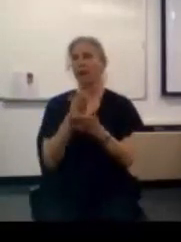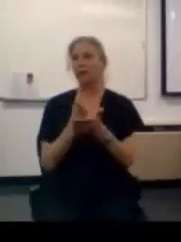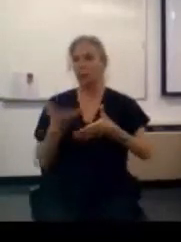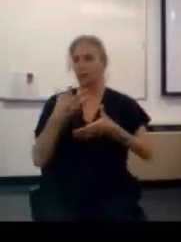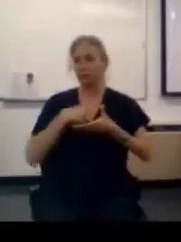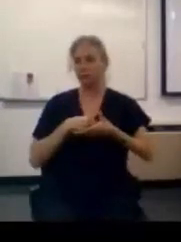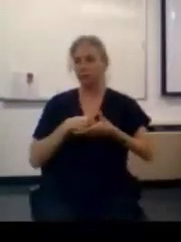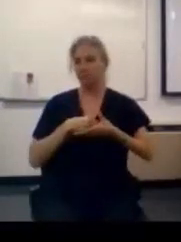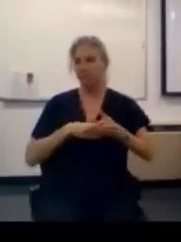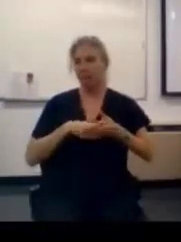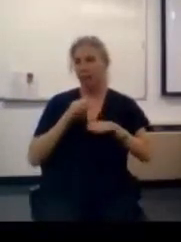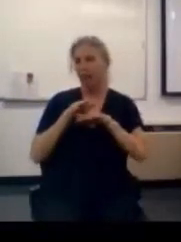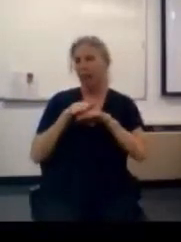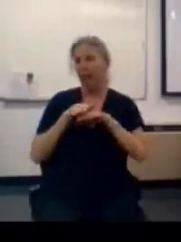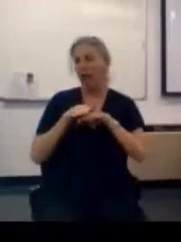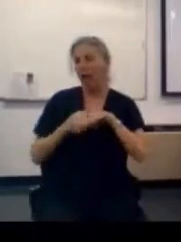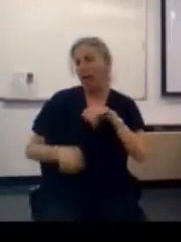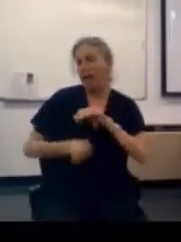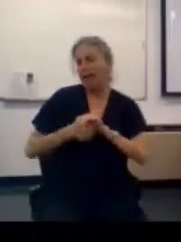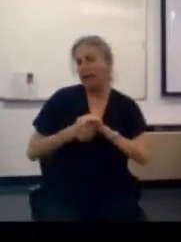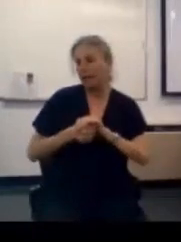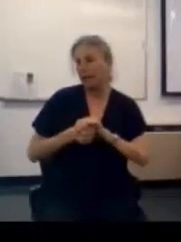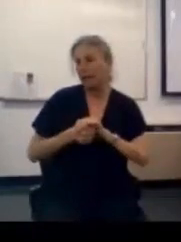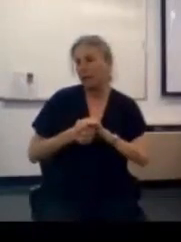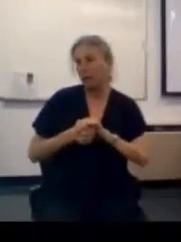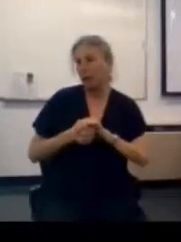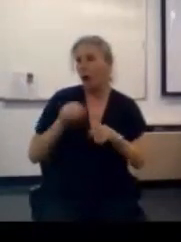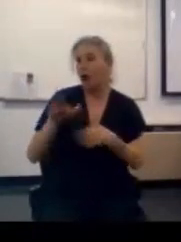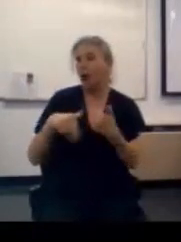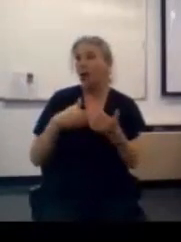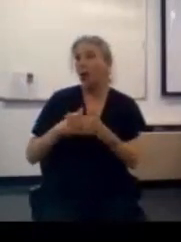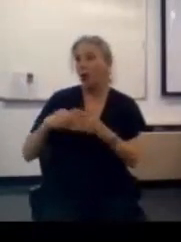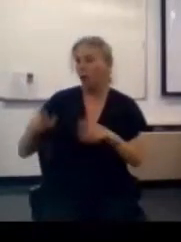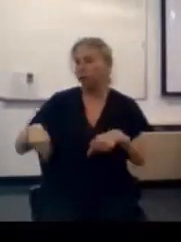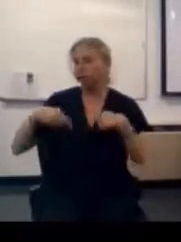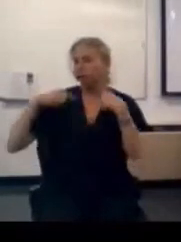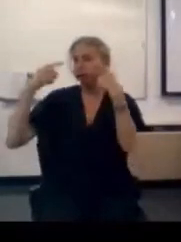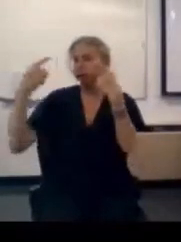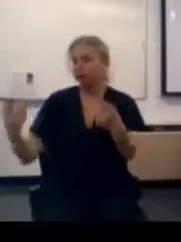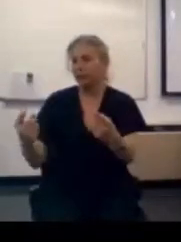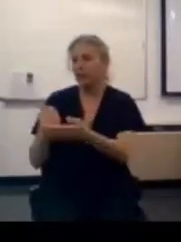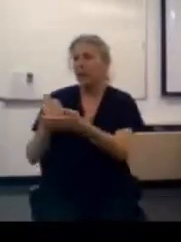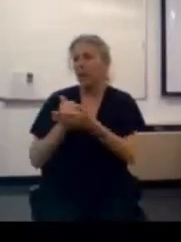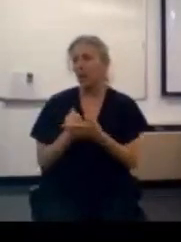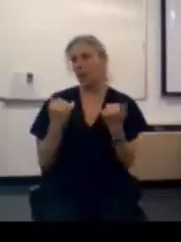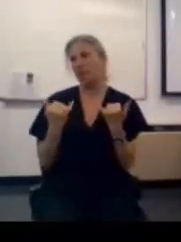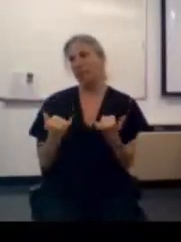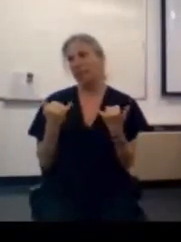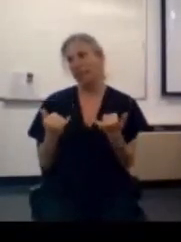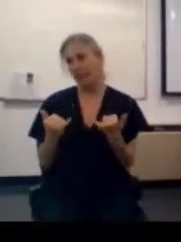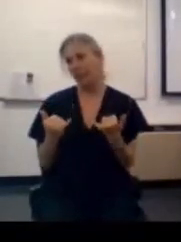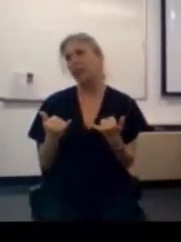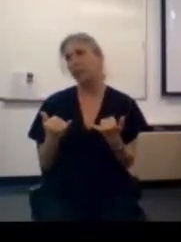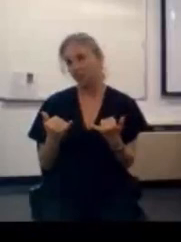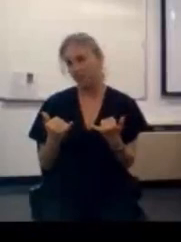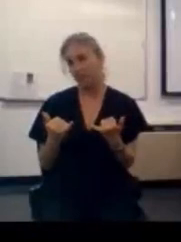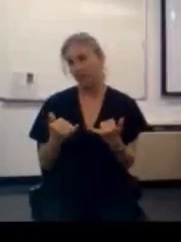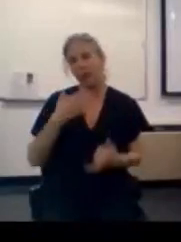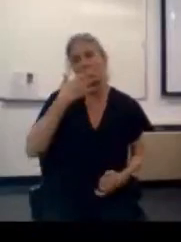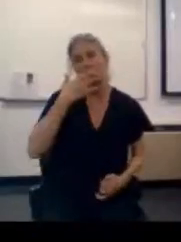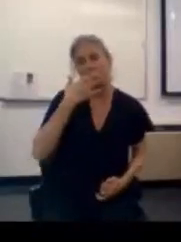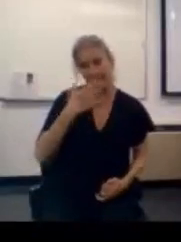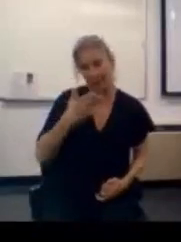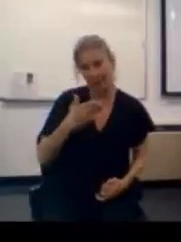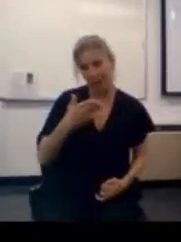very obvious, and some of them are not. But all of that has brought me to where I am today. Thank you for sharing